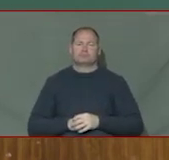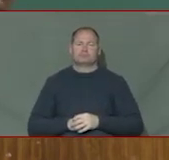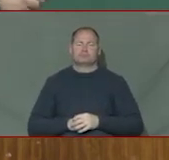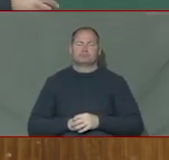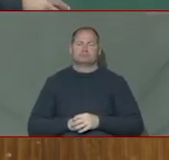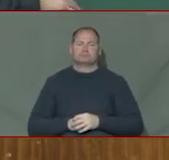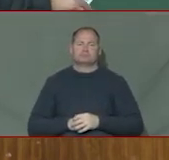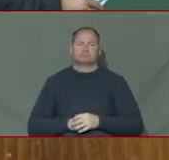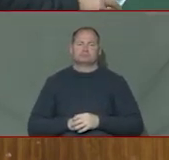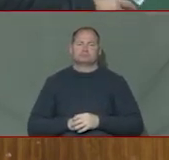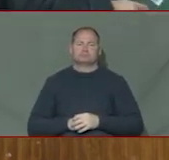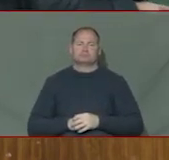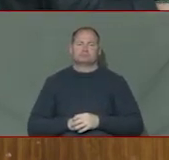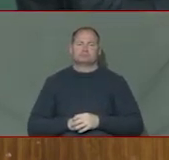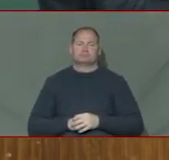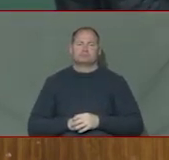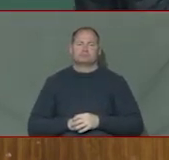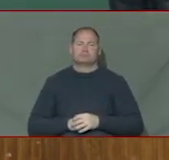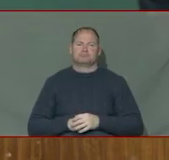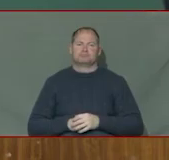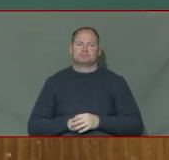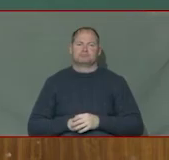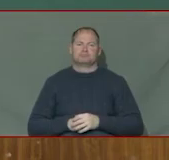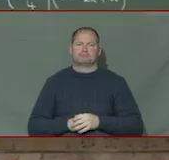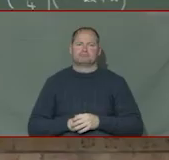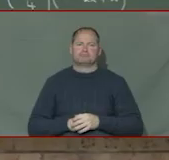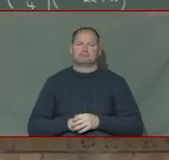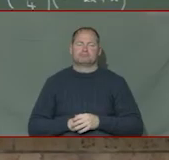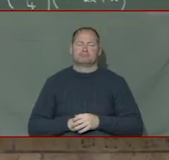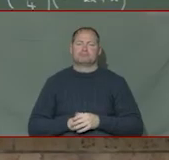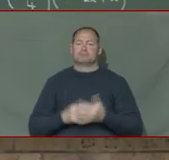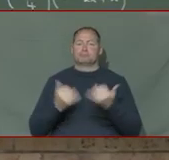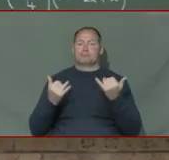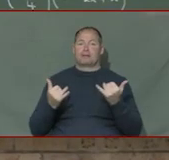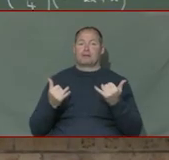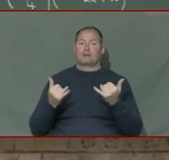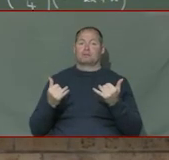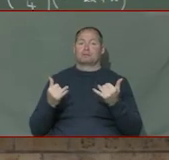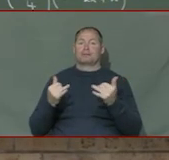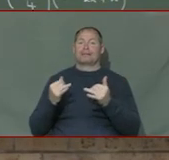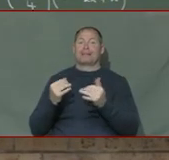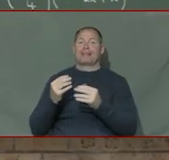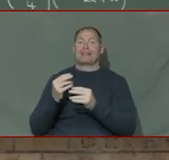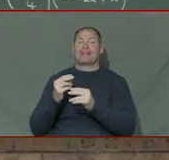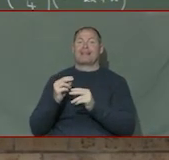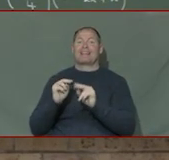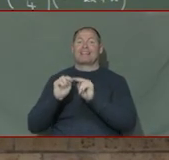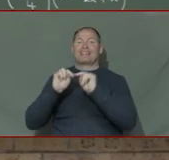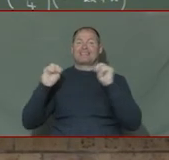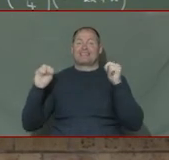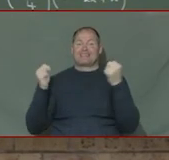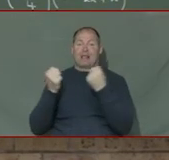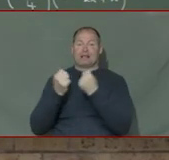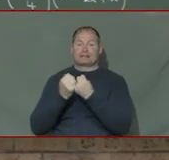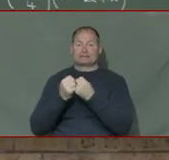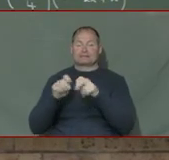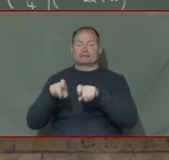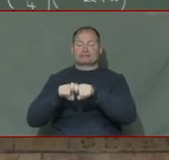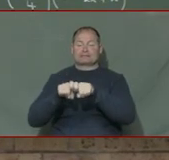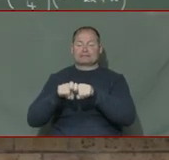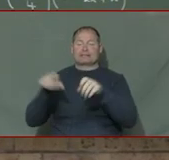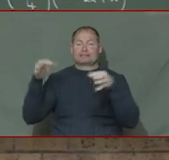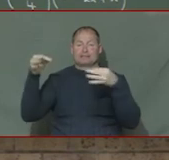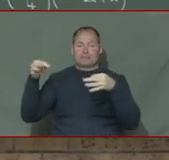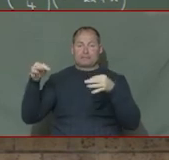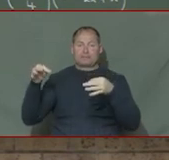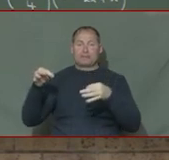People, let's look at the May-June 2021 national paper. Now you will see in 10.1, people, I will do with you next